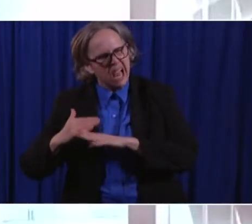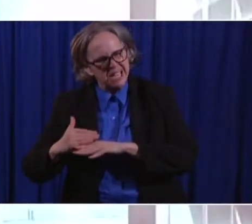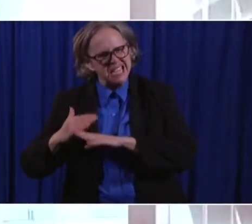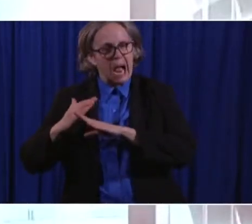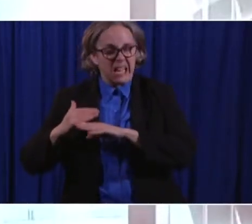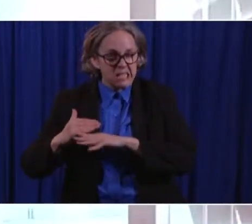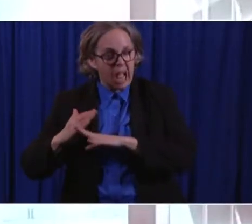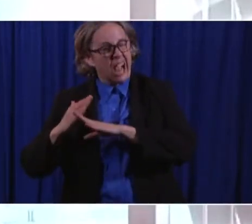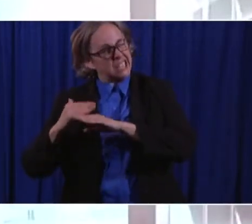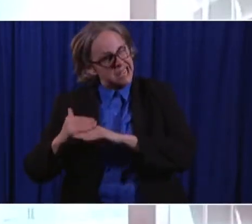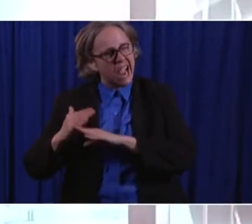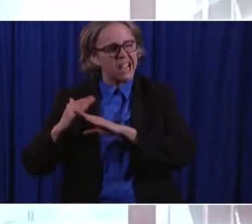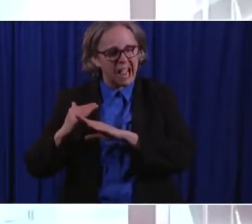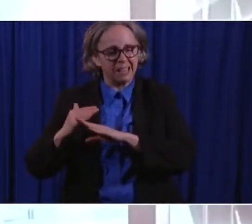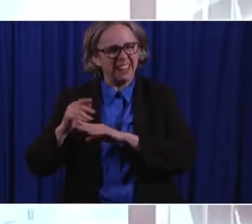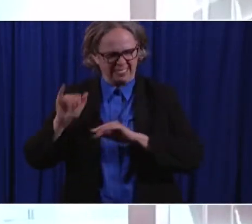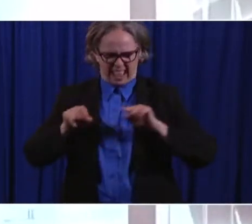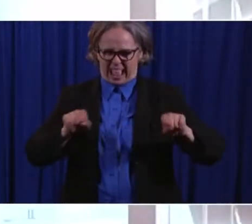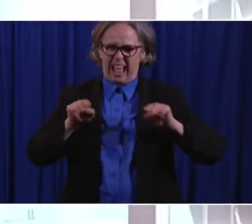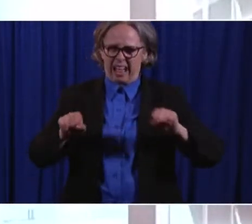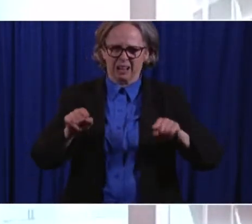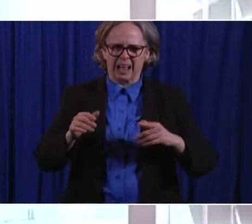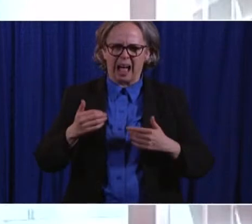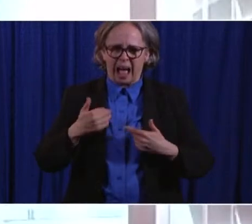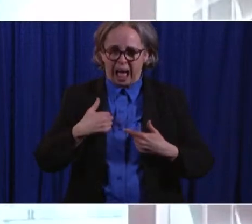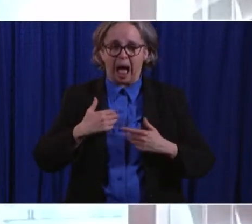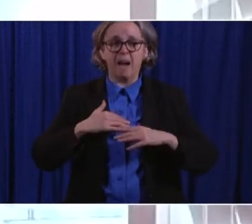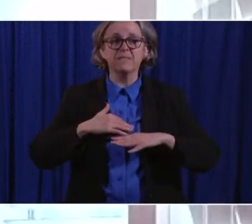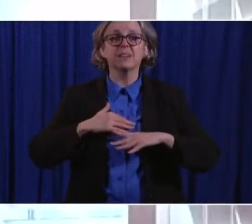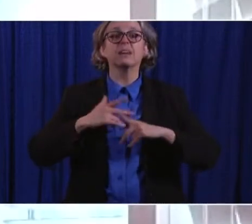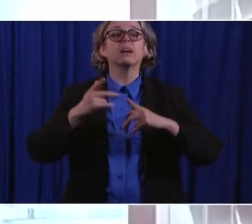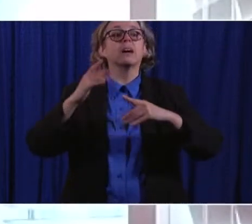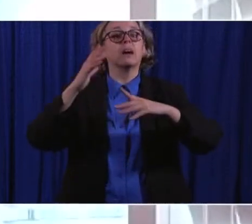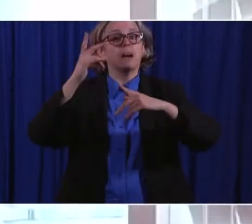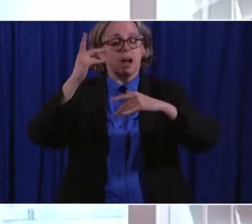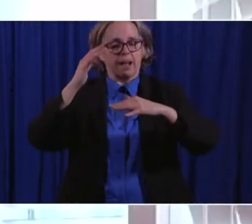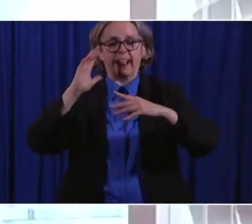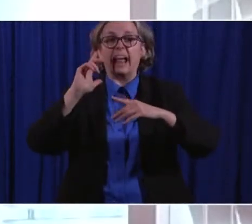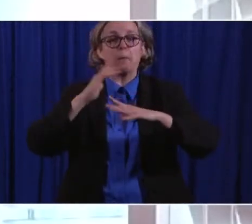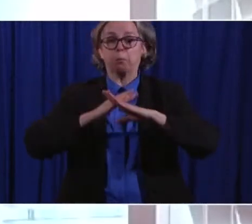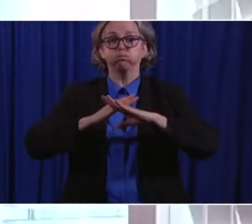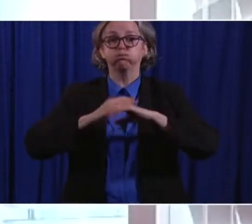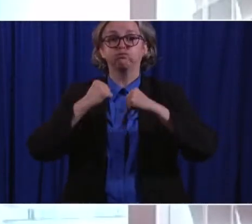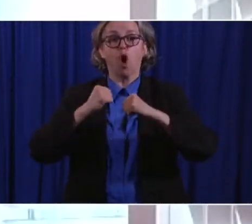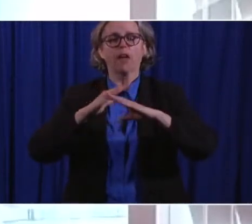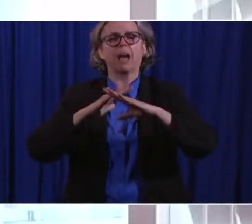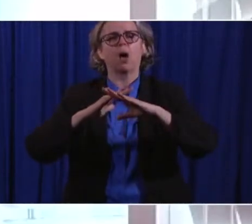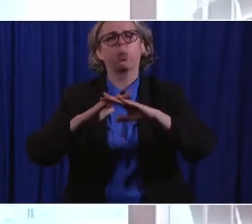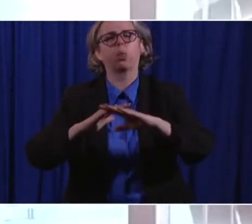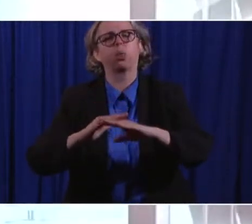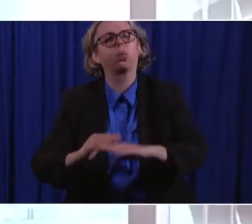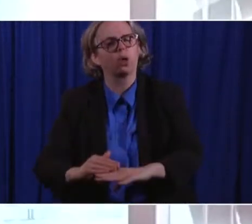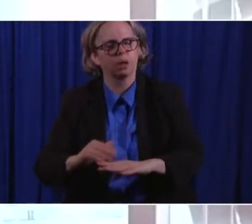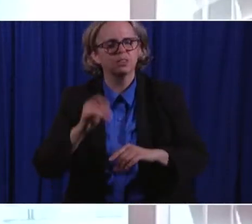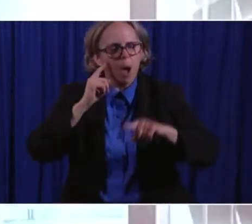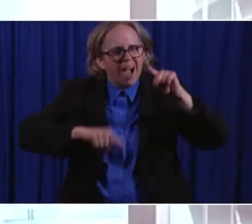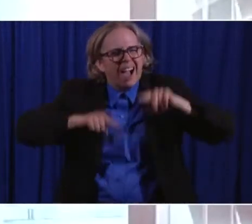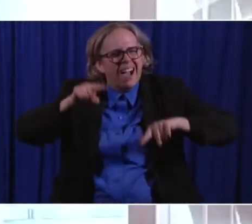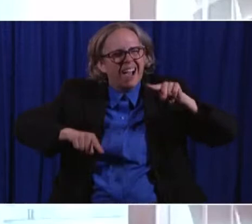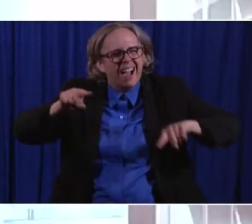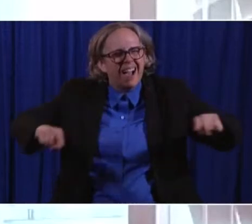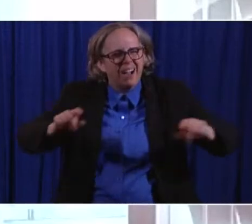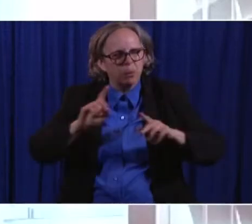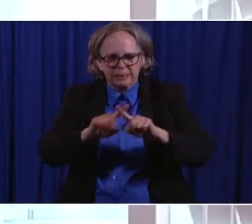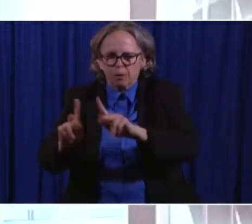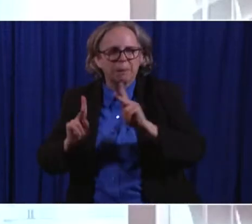of people being reinfected who've only had immunity from natural exposure. So I